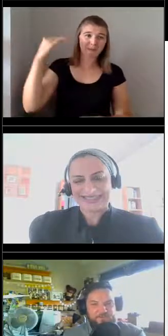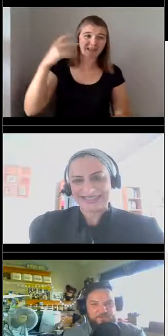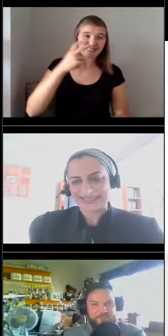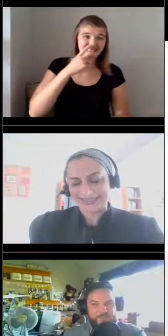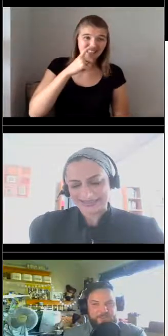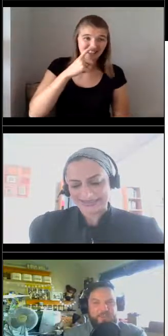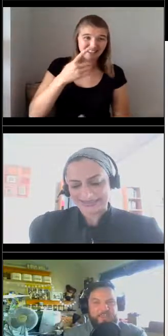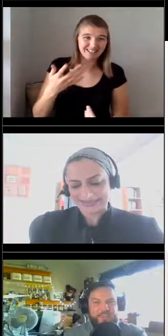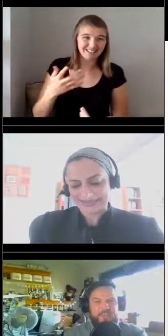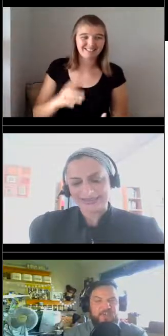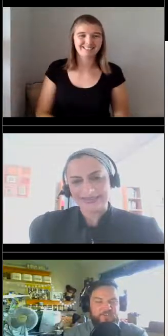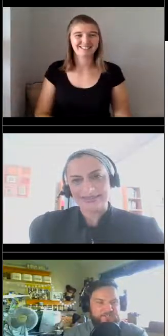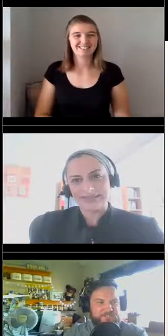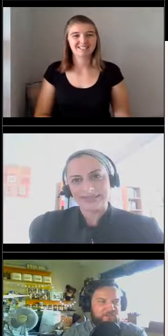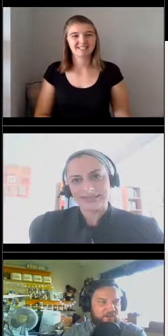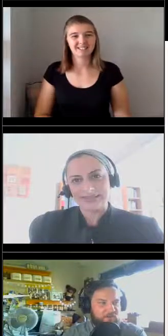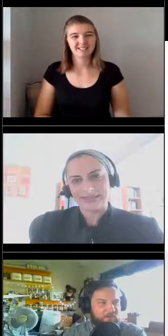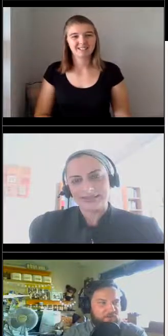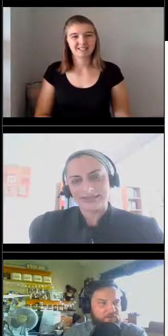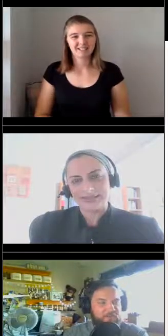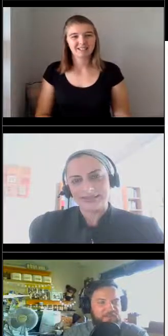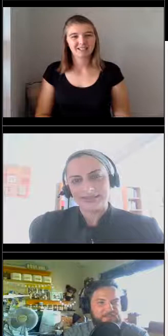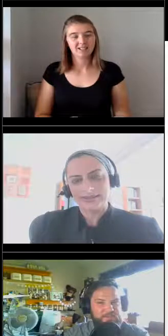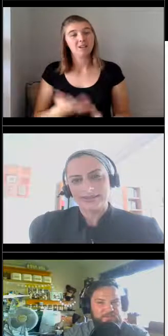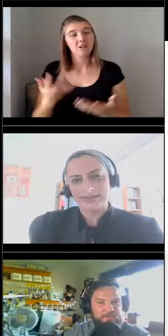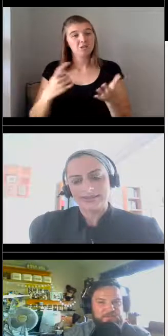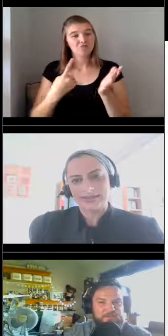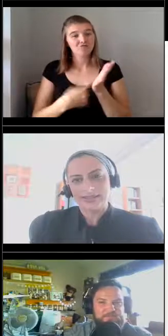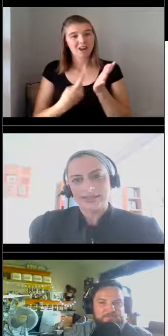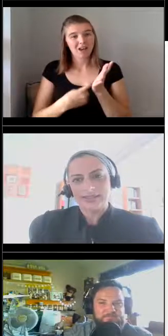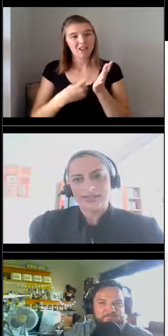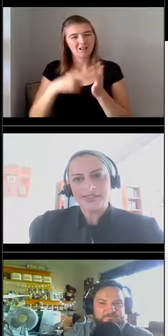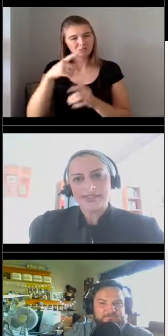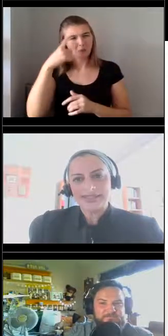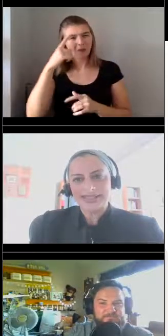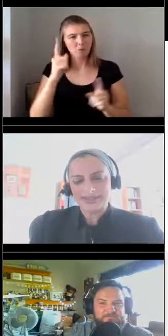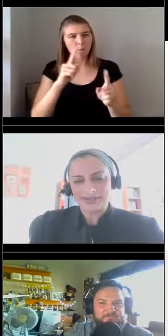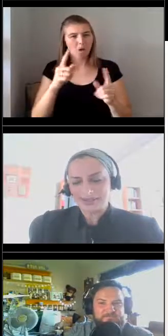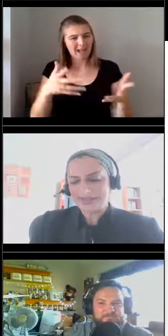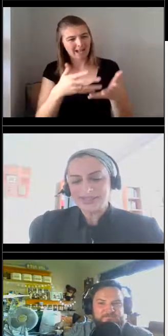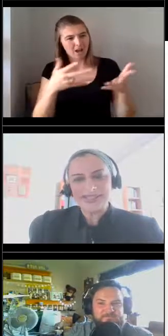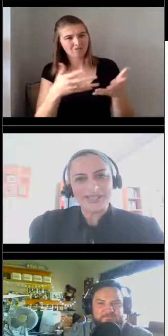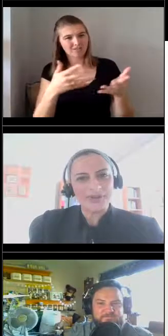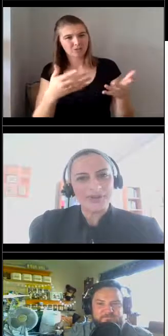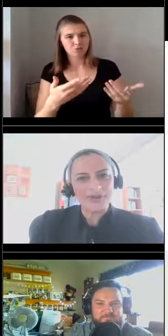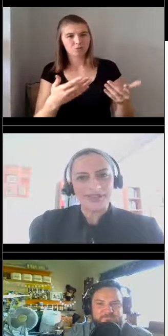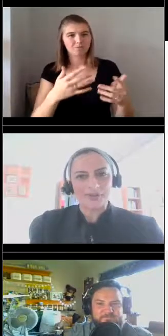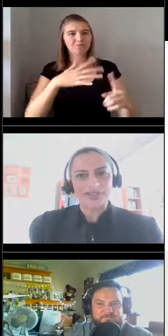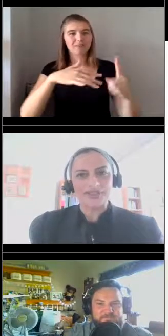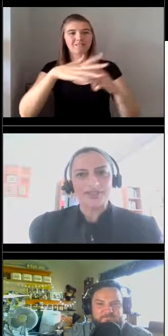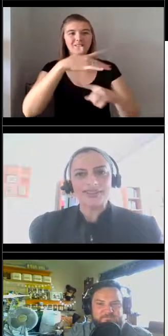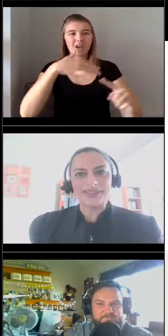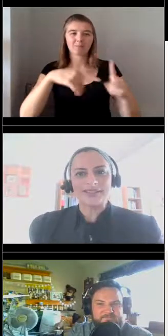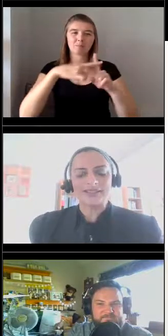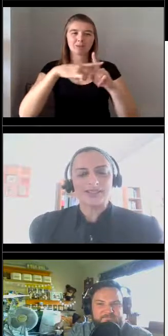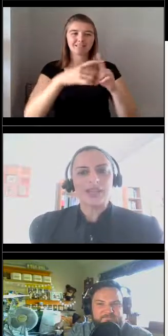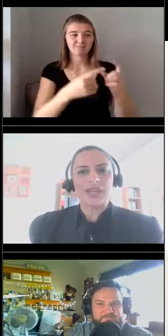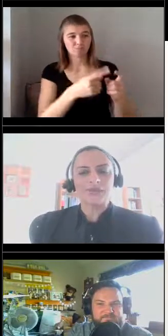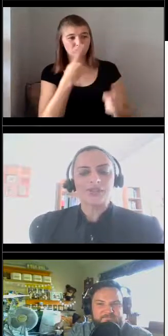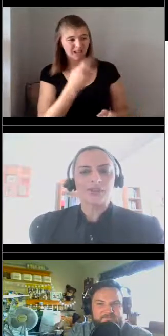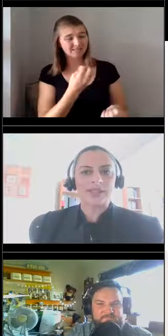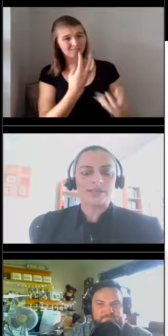Rehana, what do you think encourages an environment where people can speak up? So I think the answer's in part of that question. I think